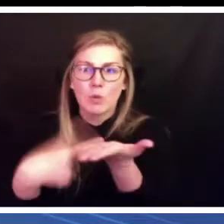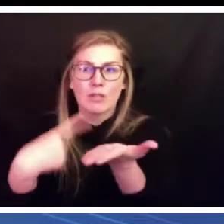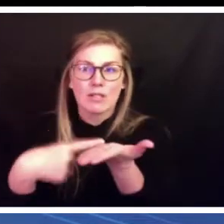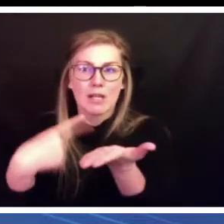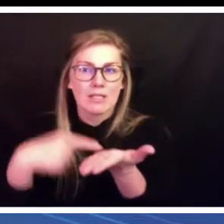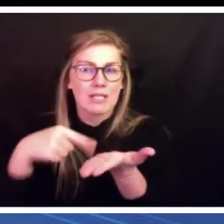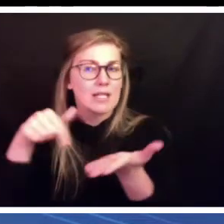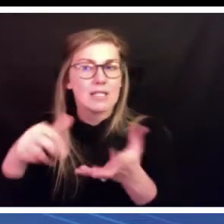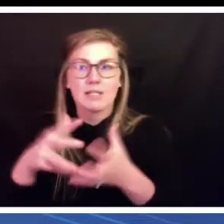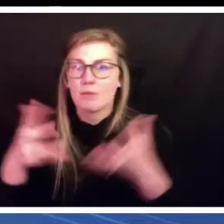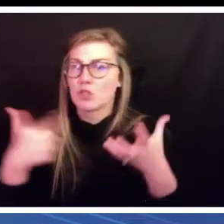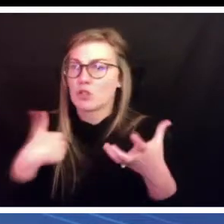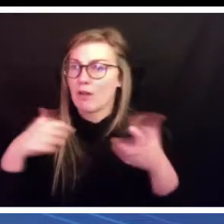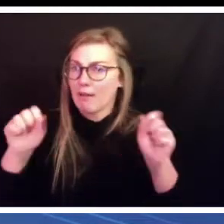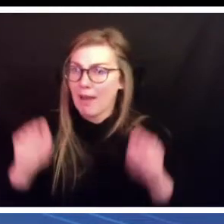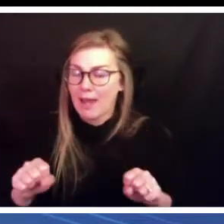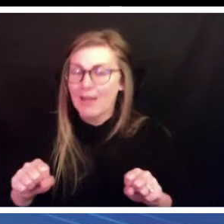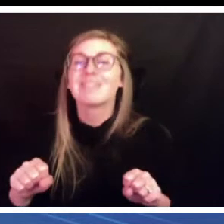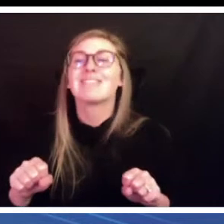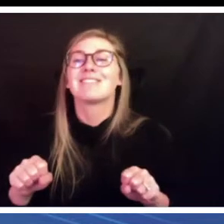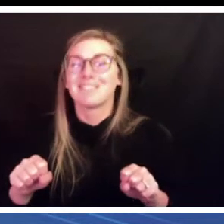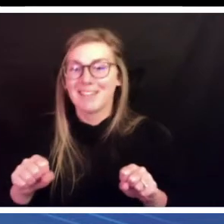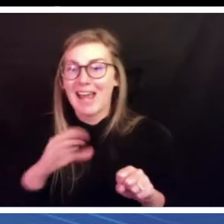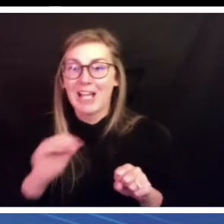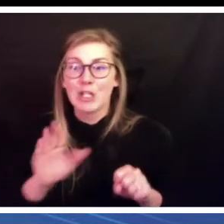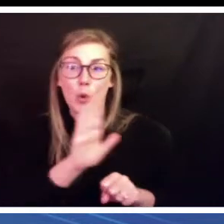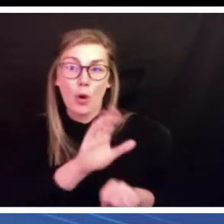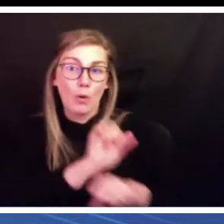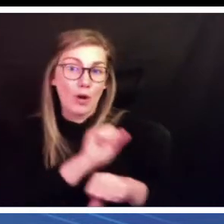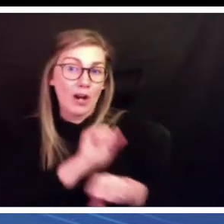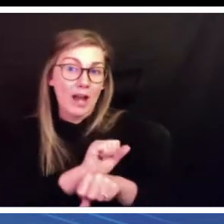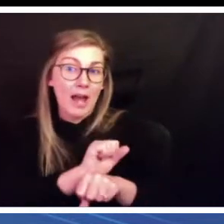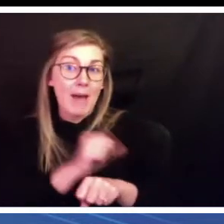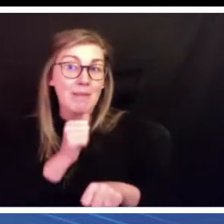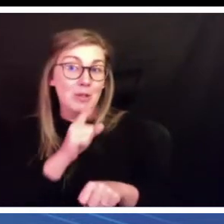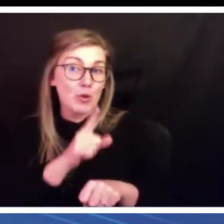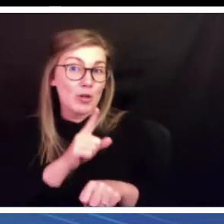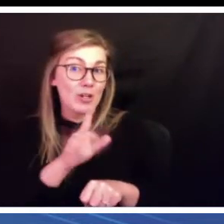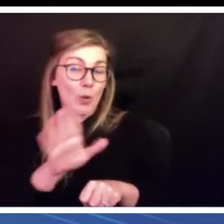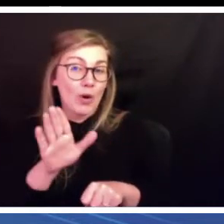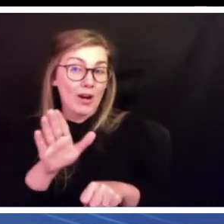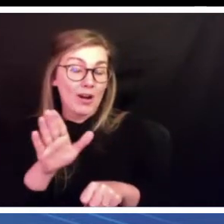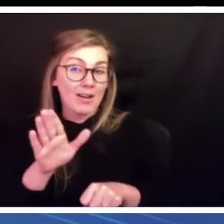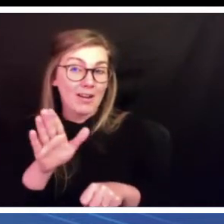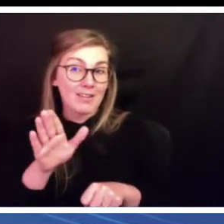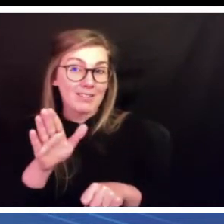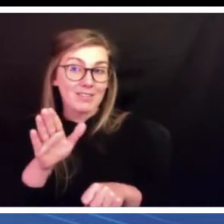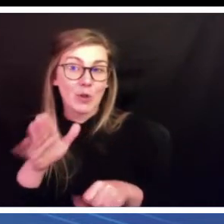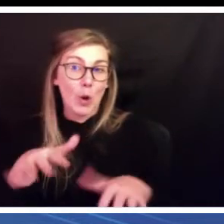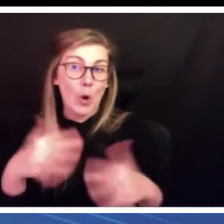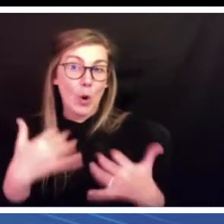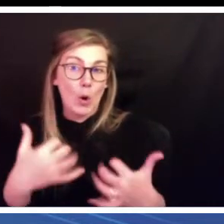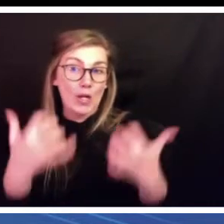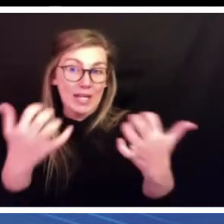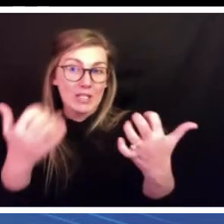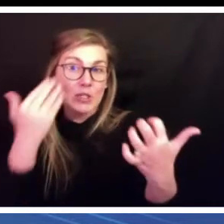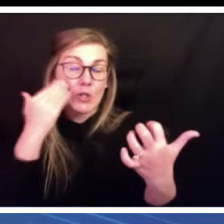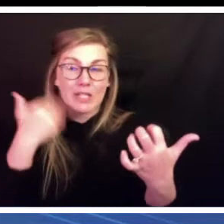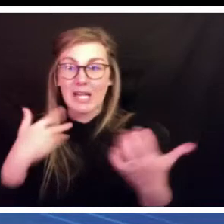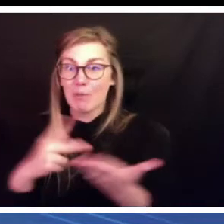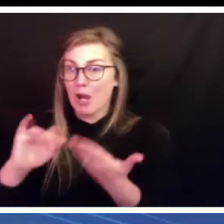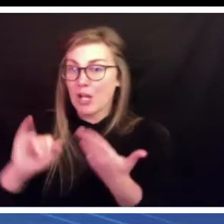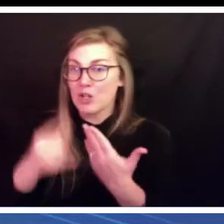do. I don't think your listeners probably know that I did a project for Helen Keller. I took 25 students to